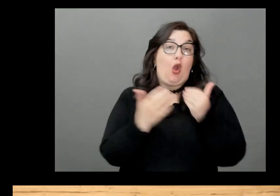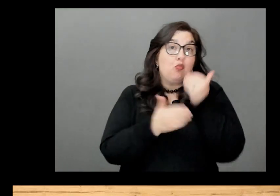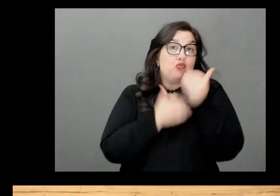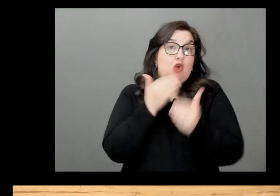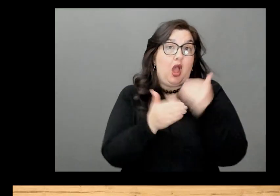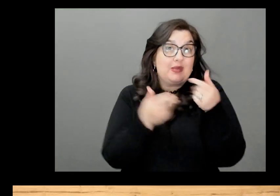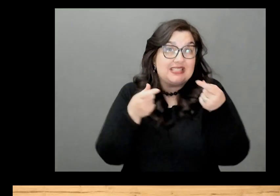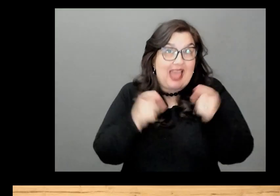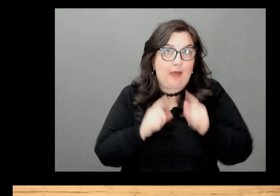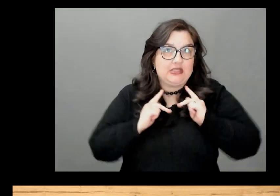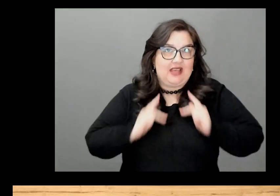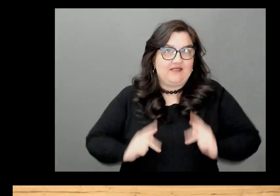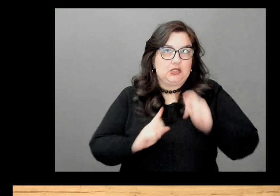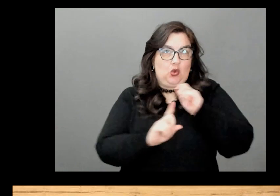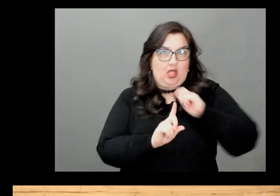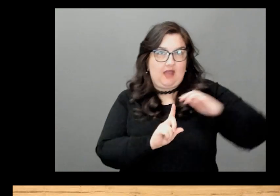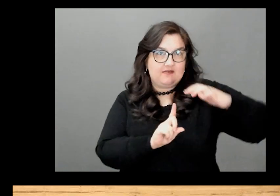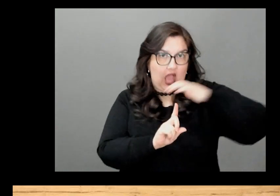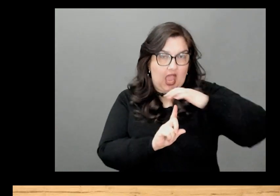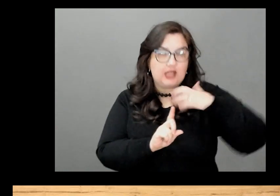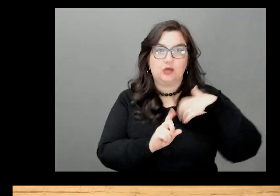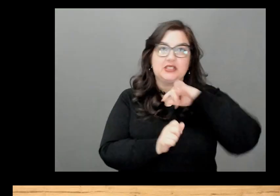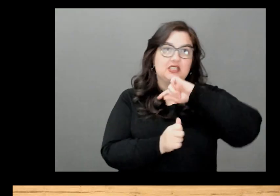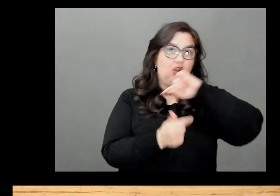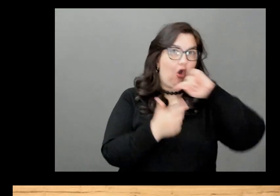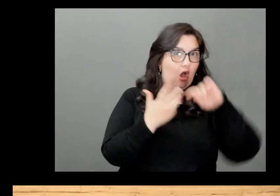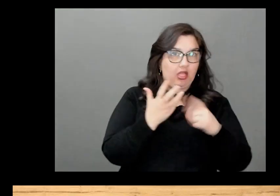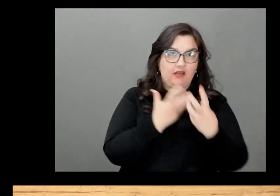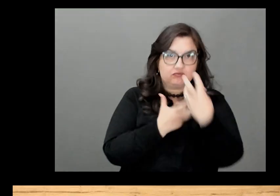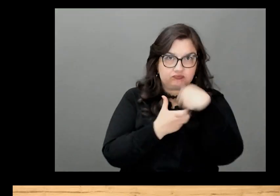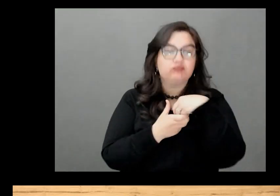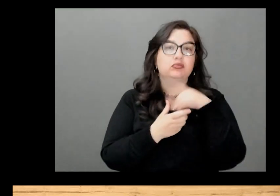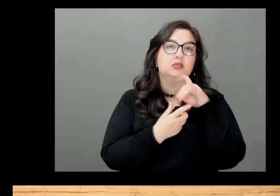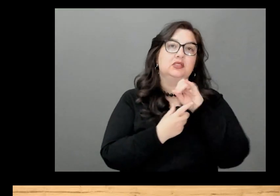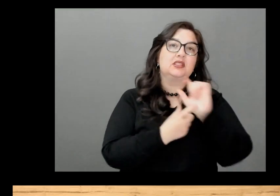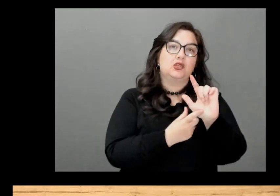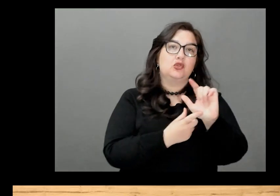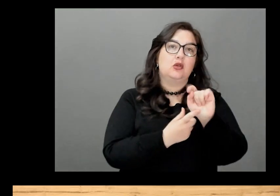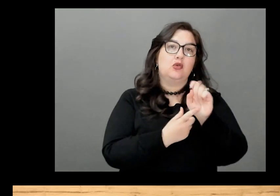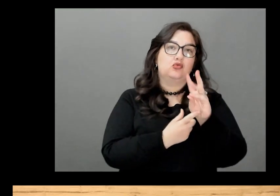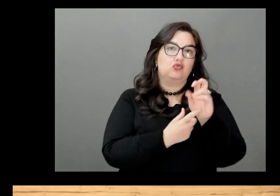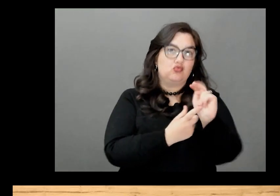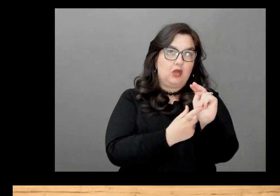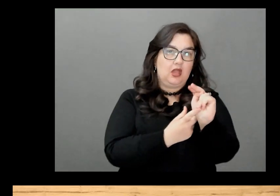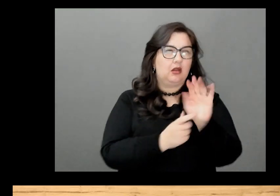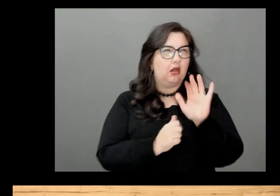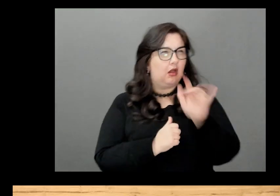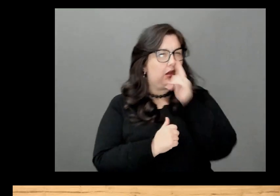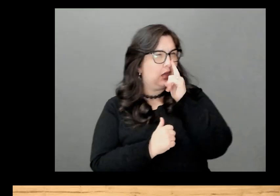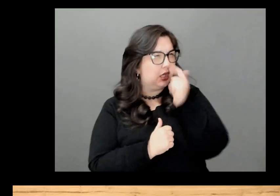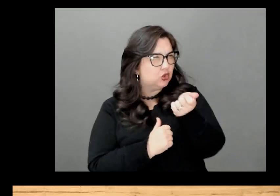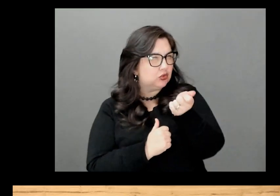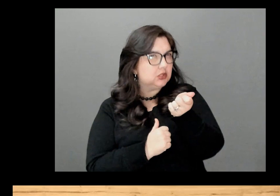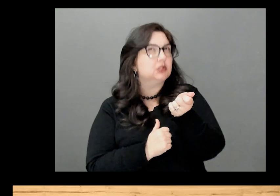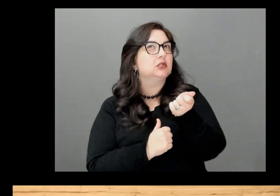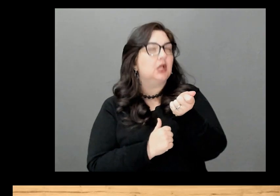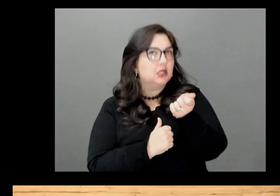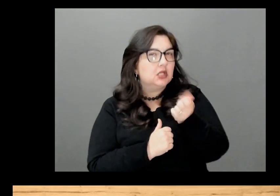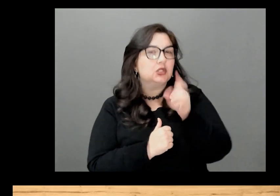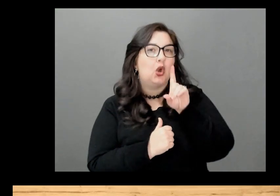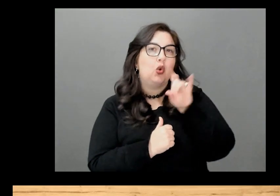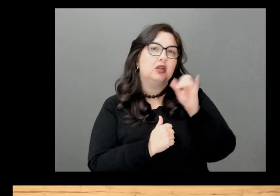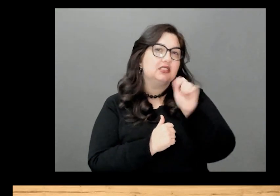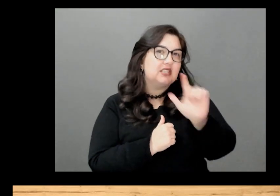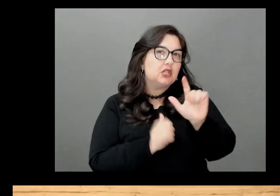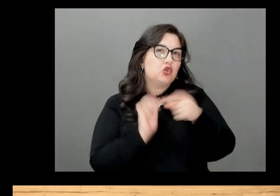physical environment. So all of those would be something you can build a digital twin of. Interesting. So you say a digital representation of